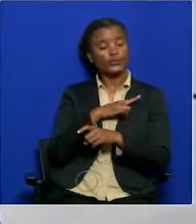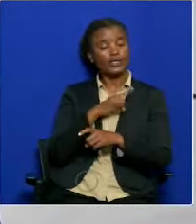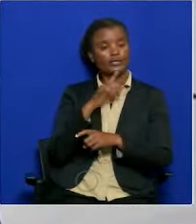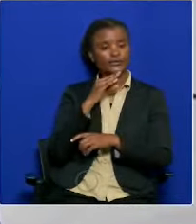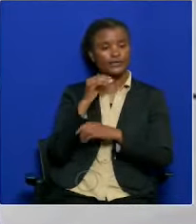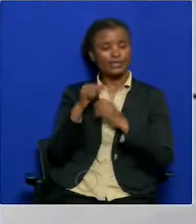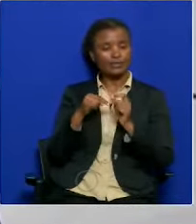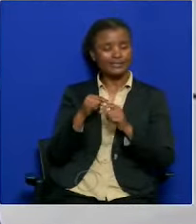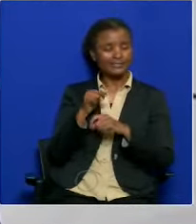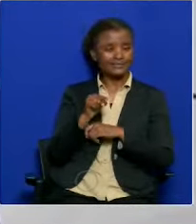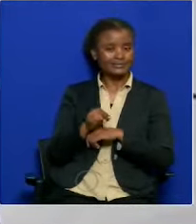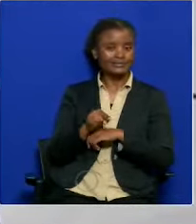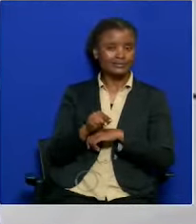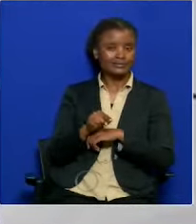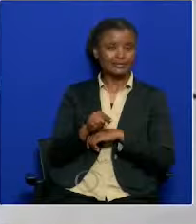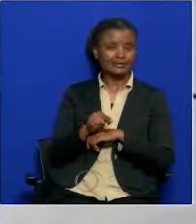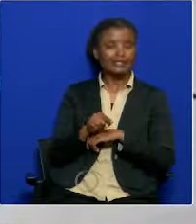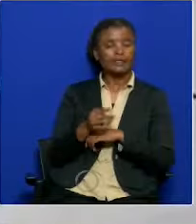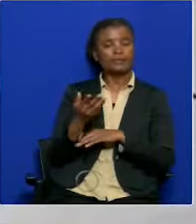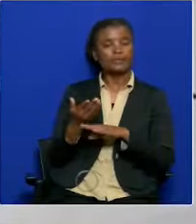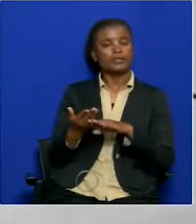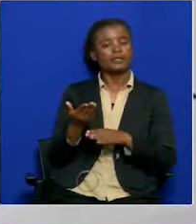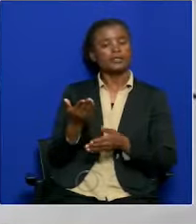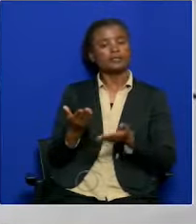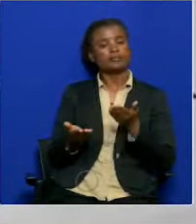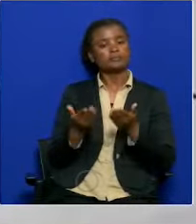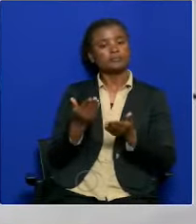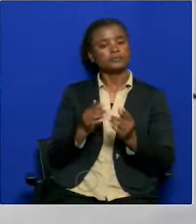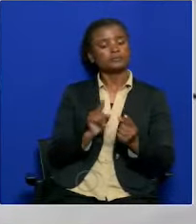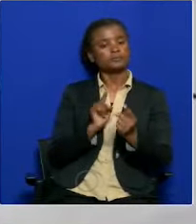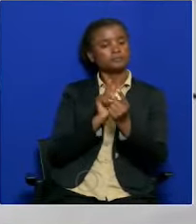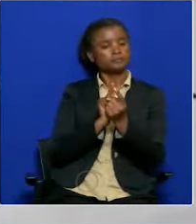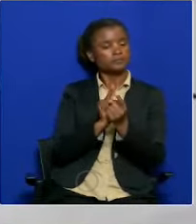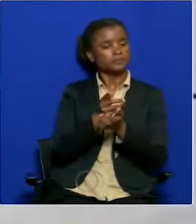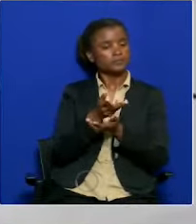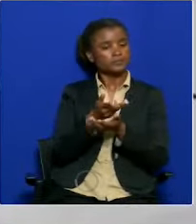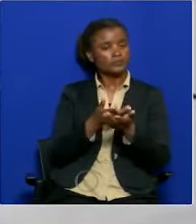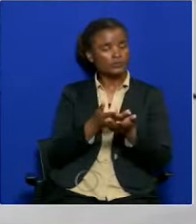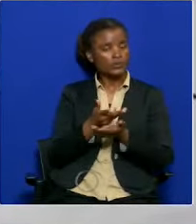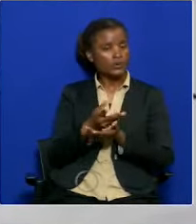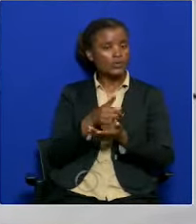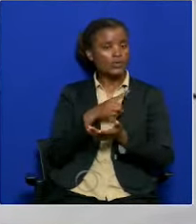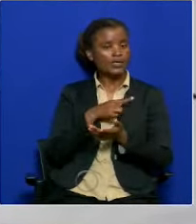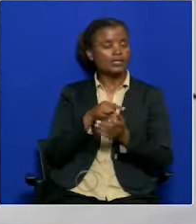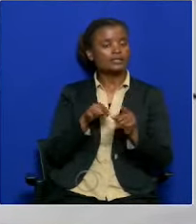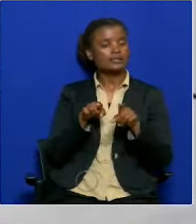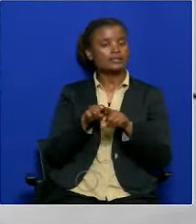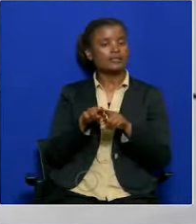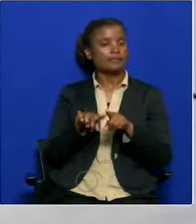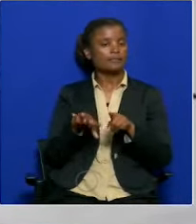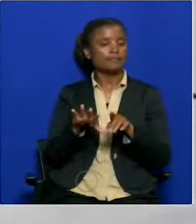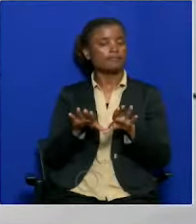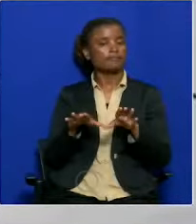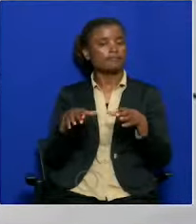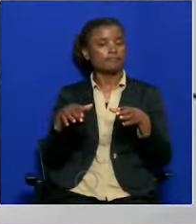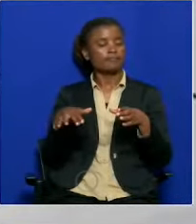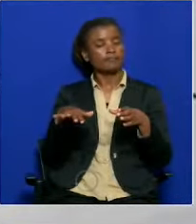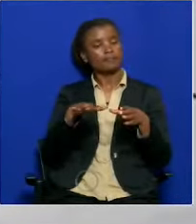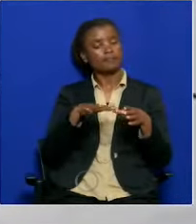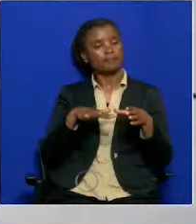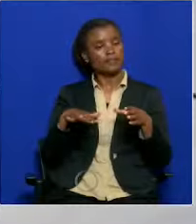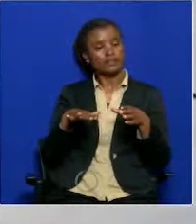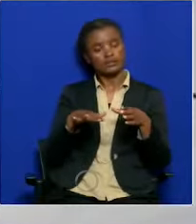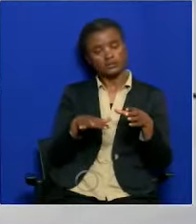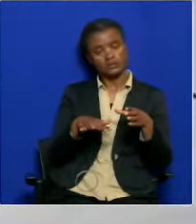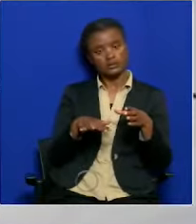have spoken mouth face to face because we are in the same building. But I don't want to